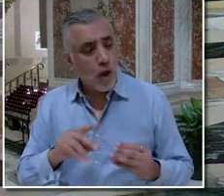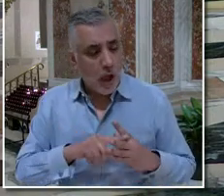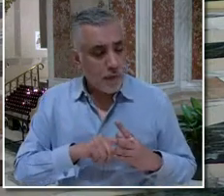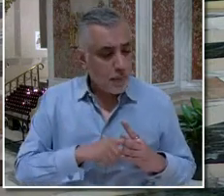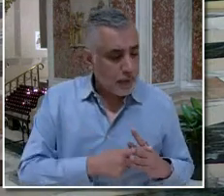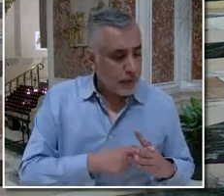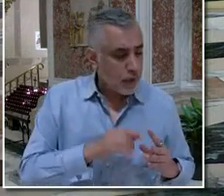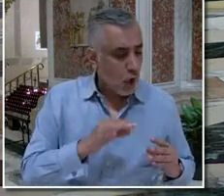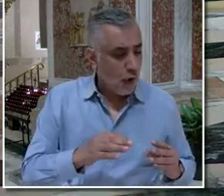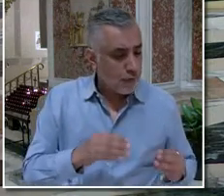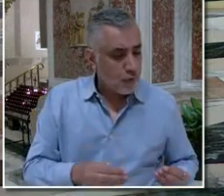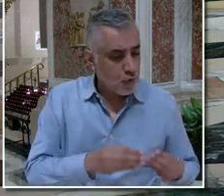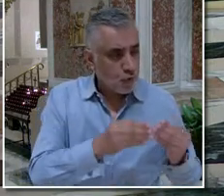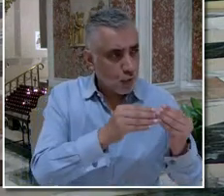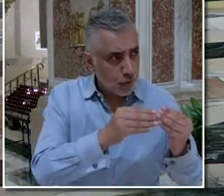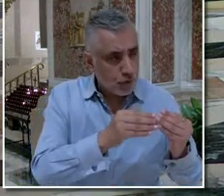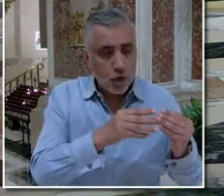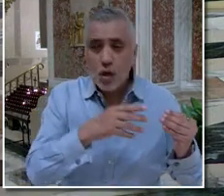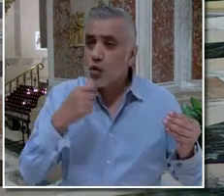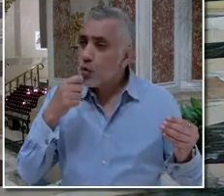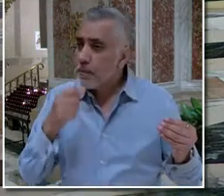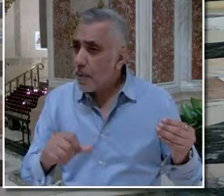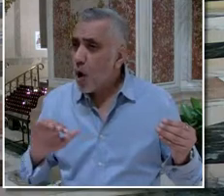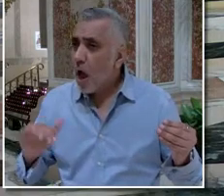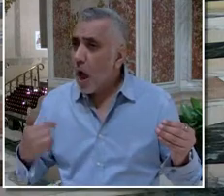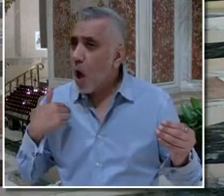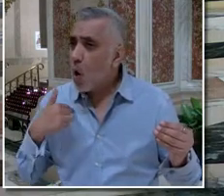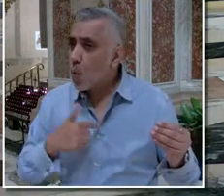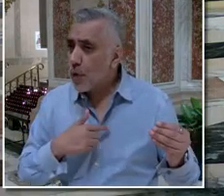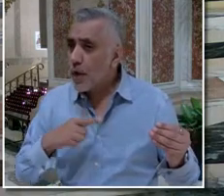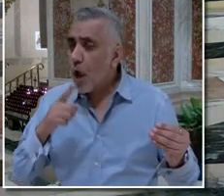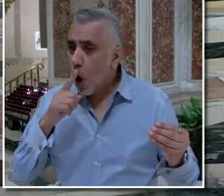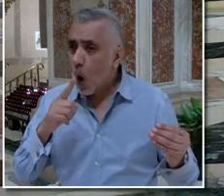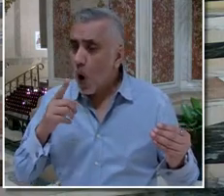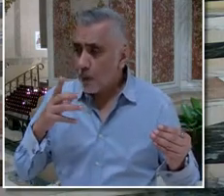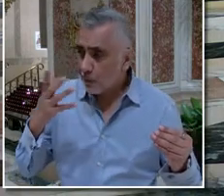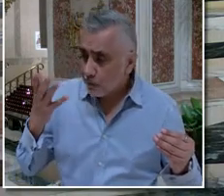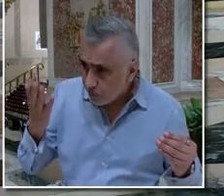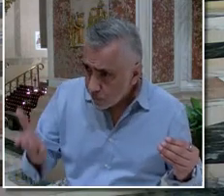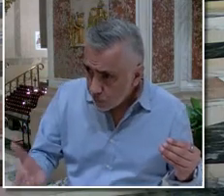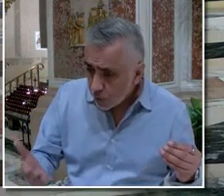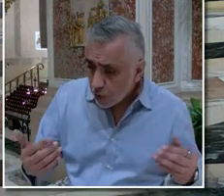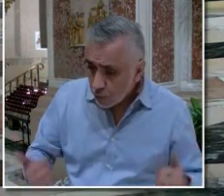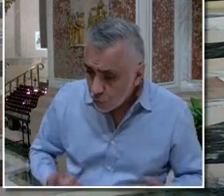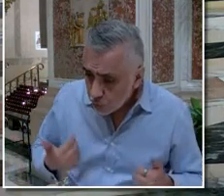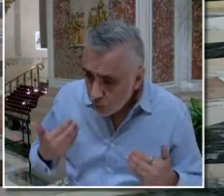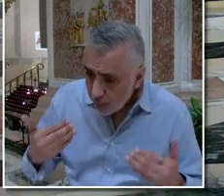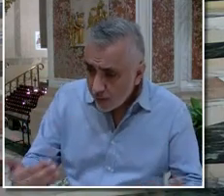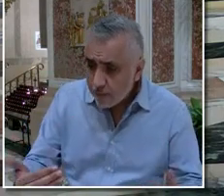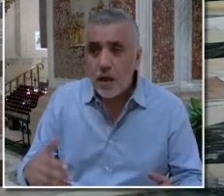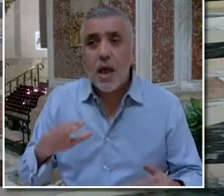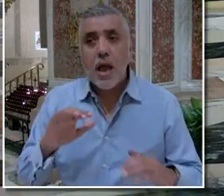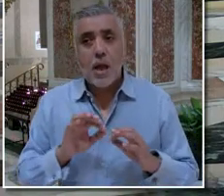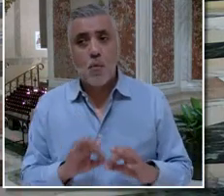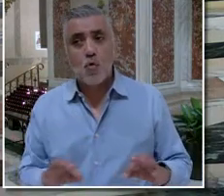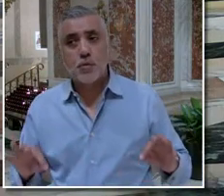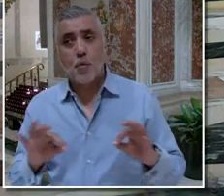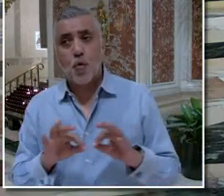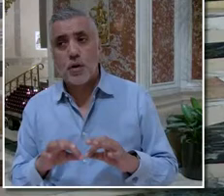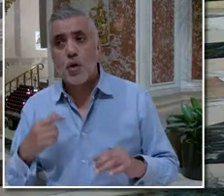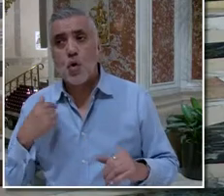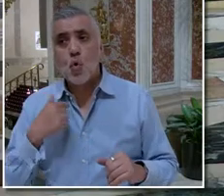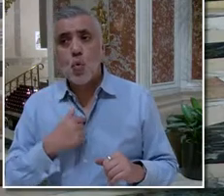of the Eucharist, to remember how we are intended to live. And most importantly,